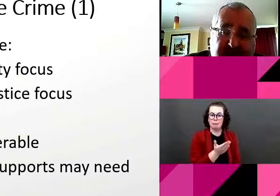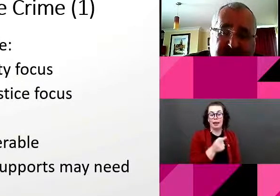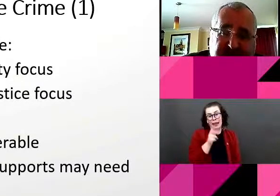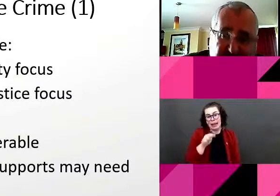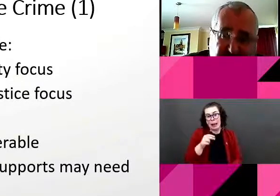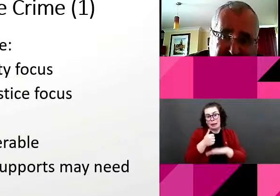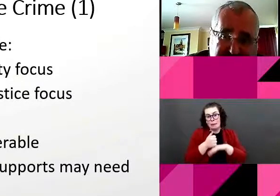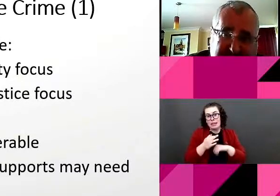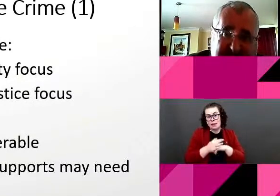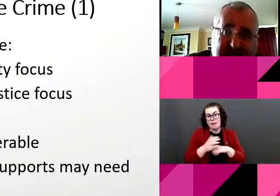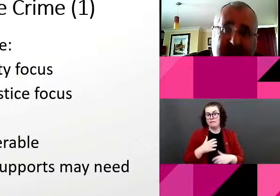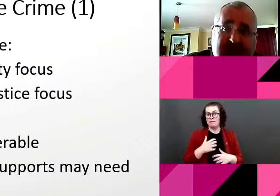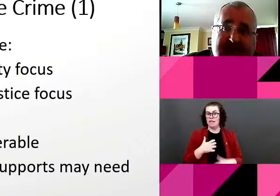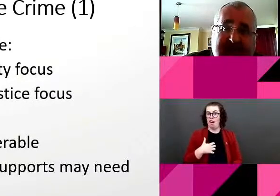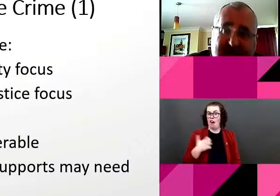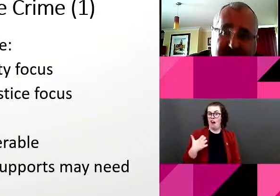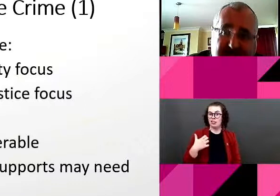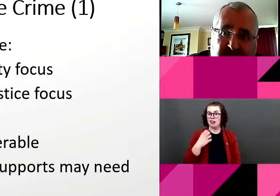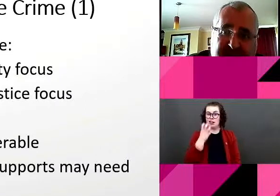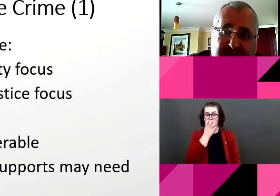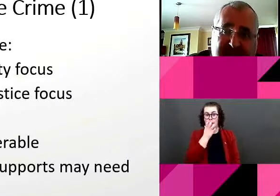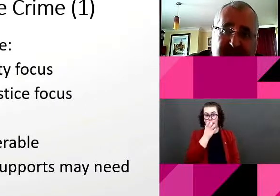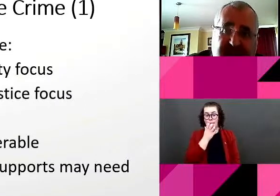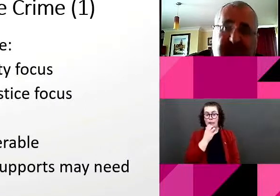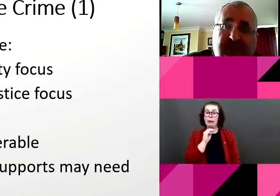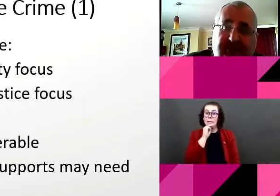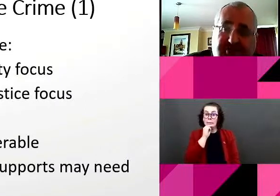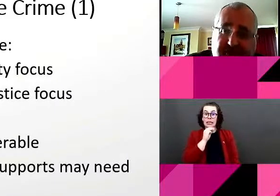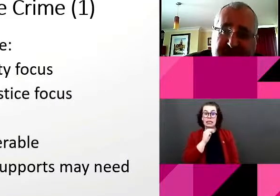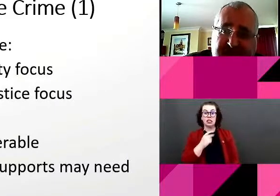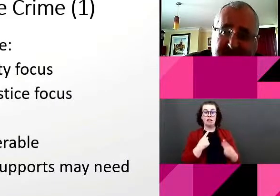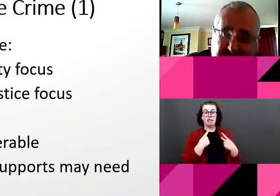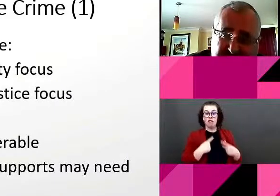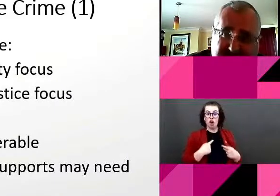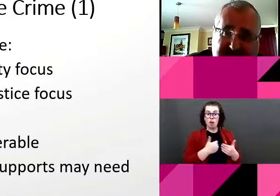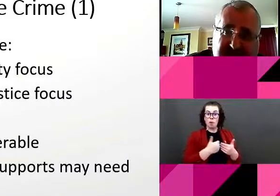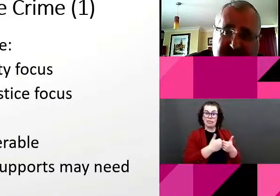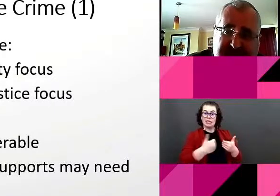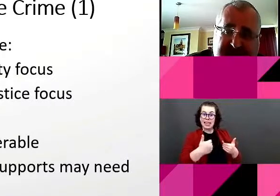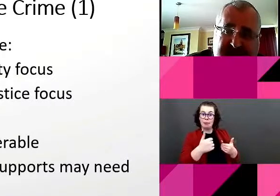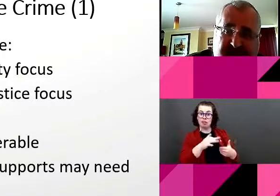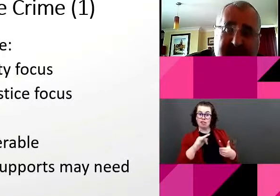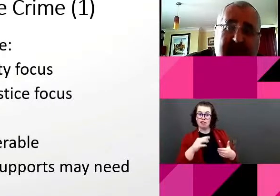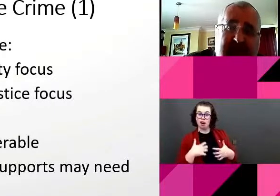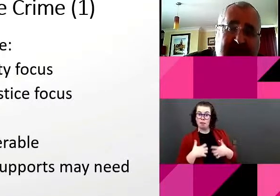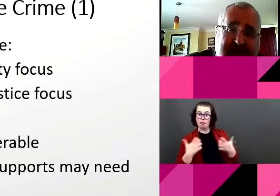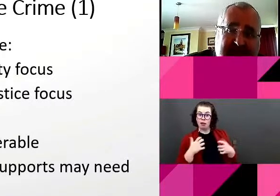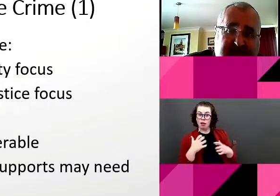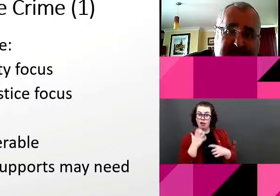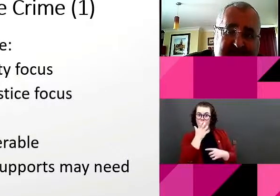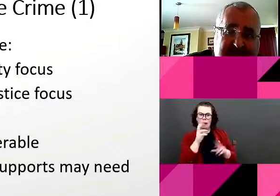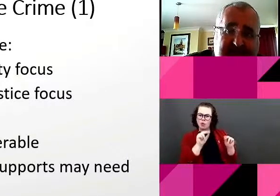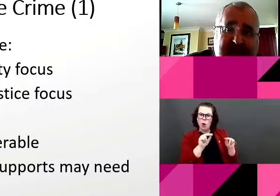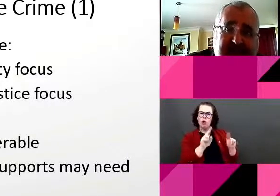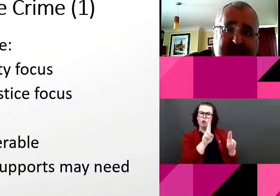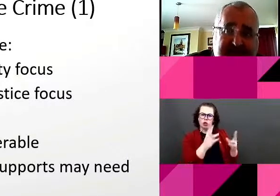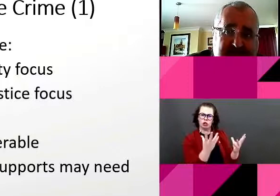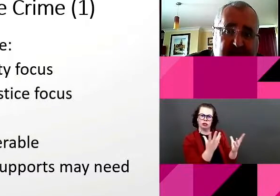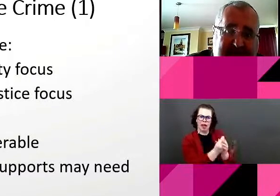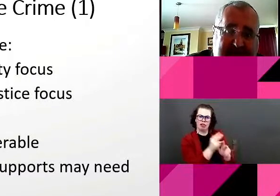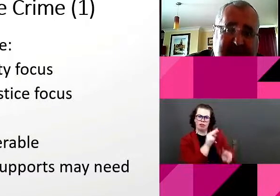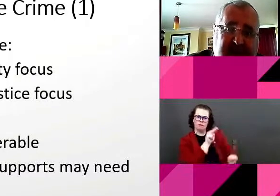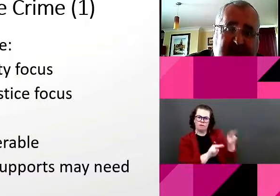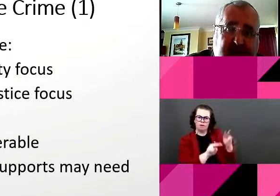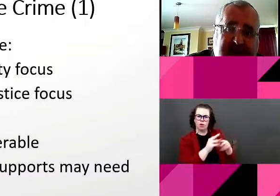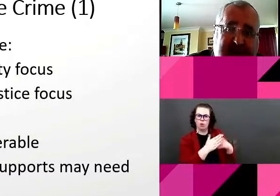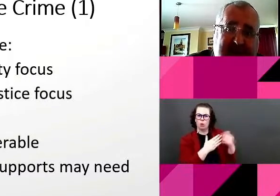The issues shouldn't be sealed off from each other, but should be interrogated together. And I think if we can deal